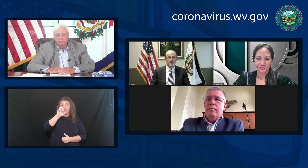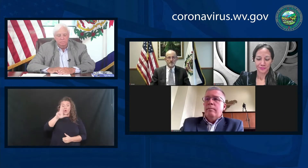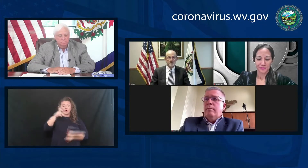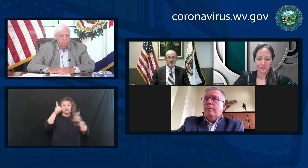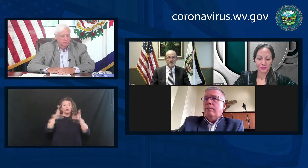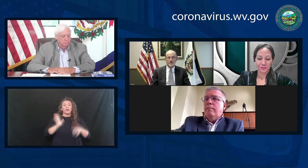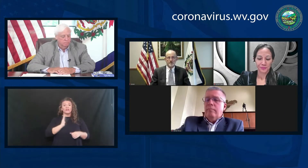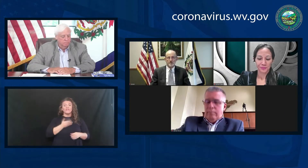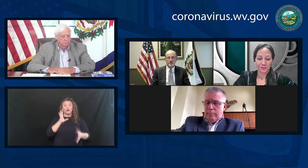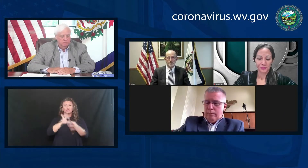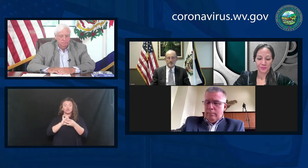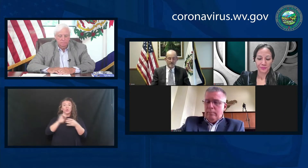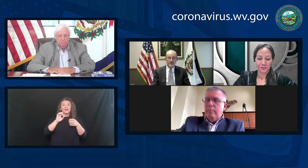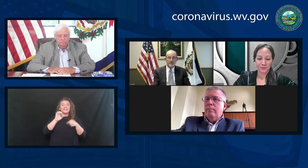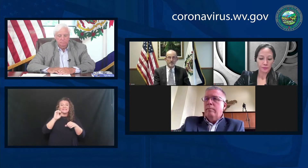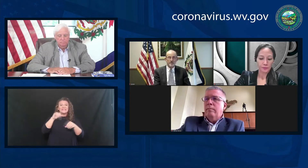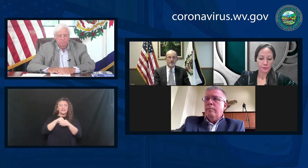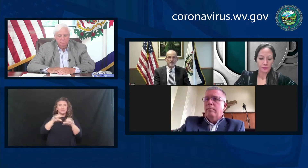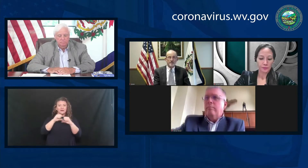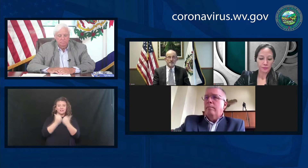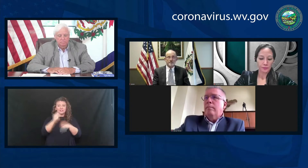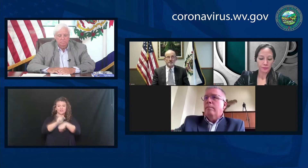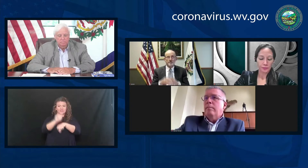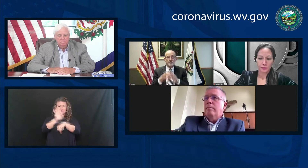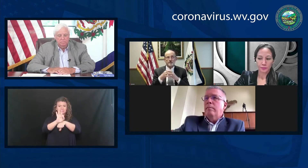director of our Joint Interagency Task Force.